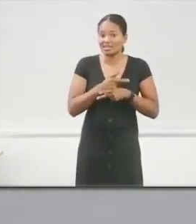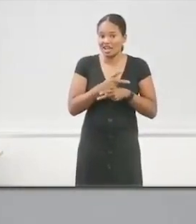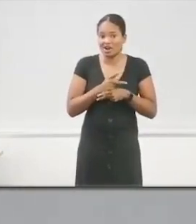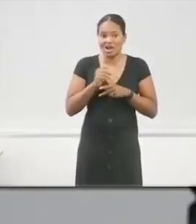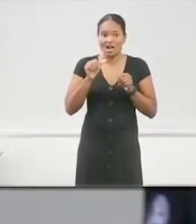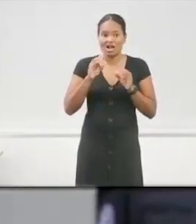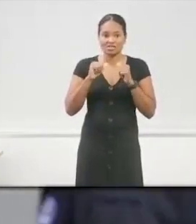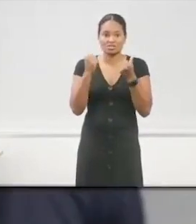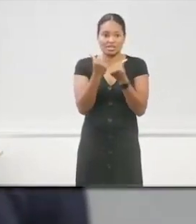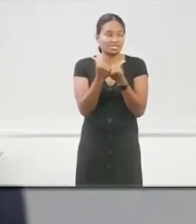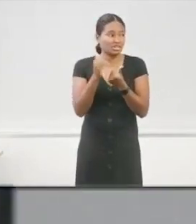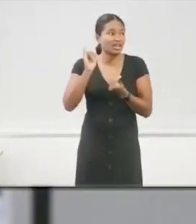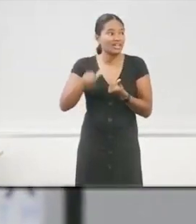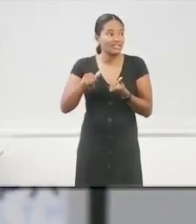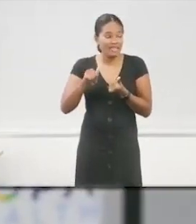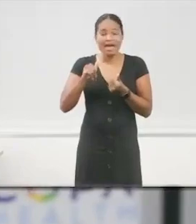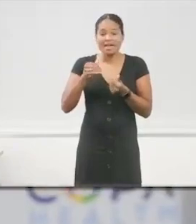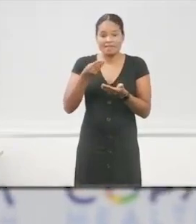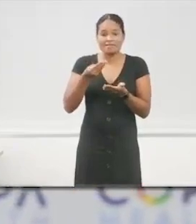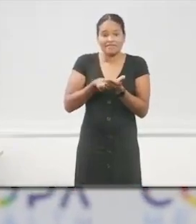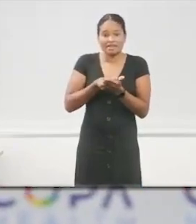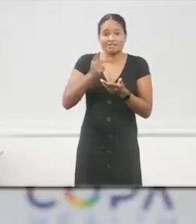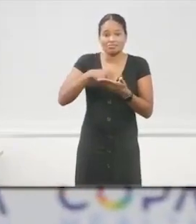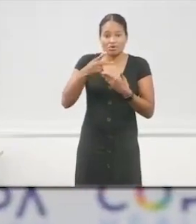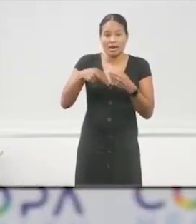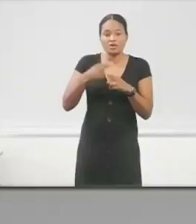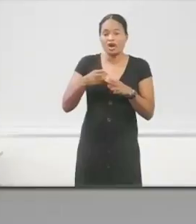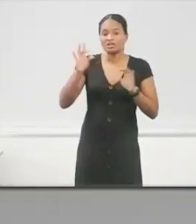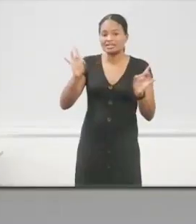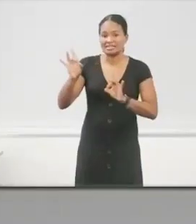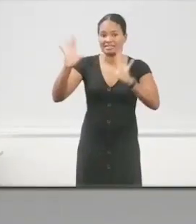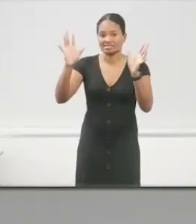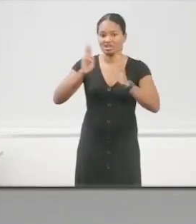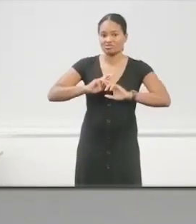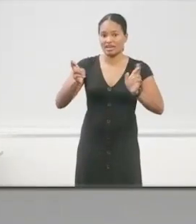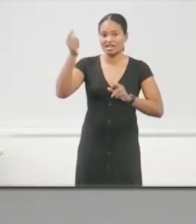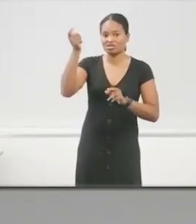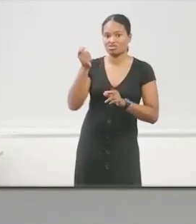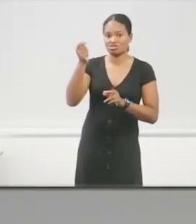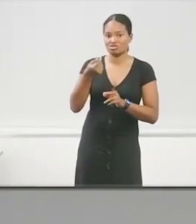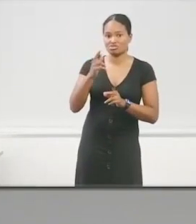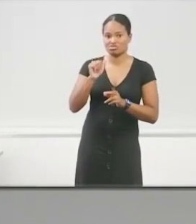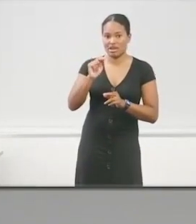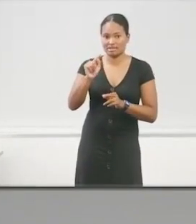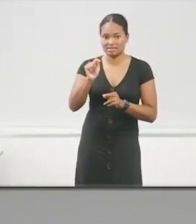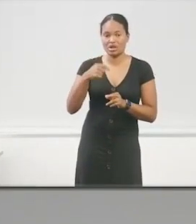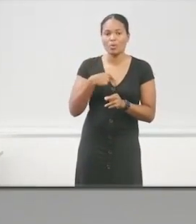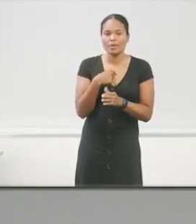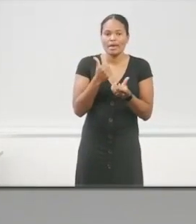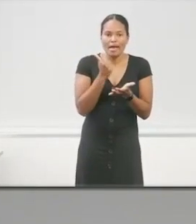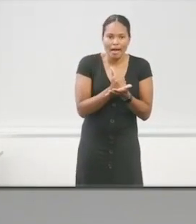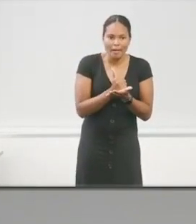and a grant-funded program that we have called the Disaster Ready Grant, where we help our long-term care